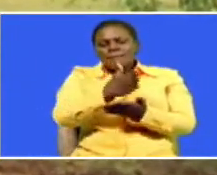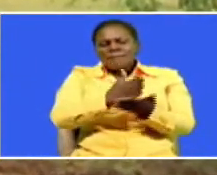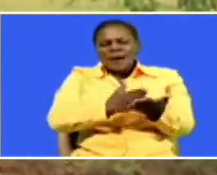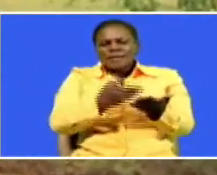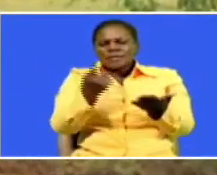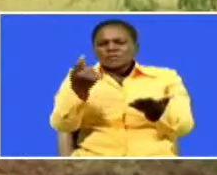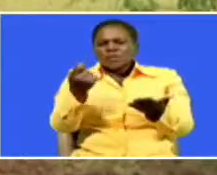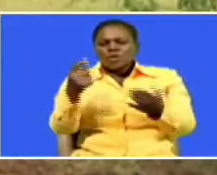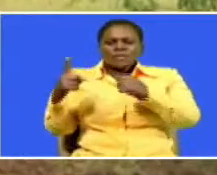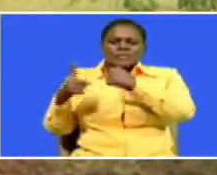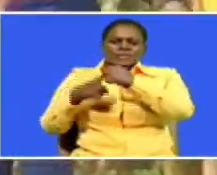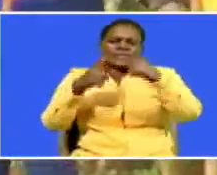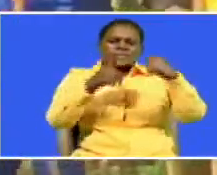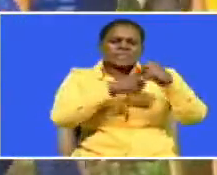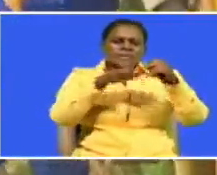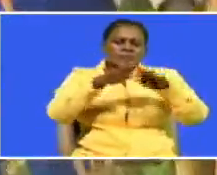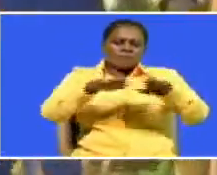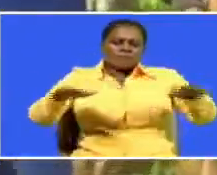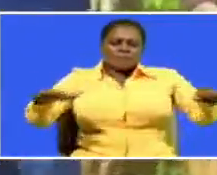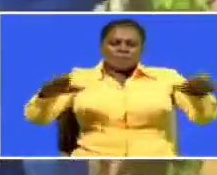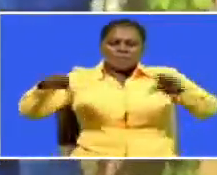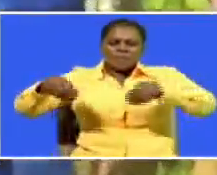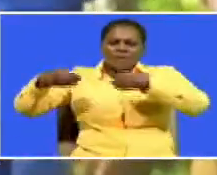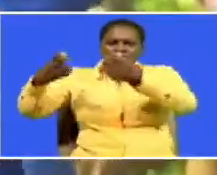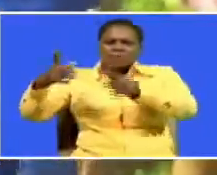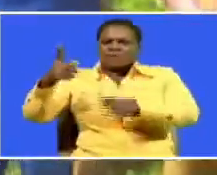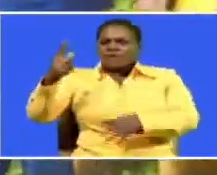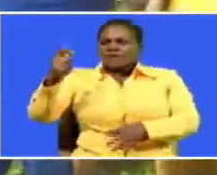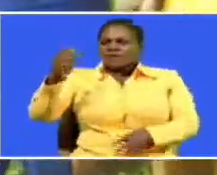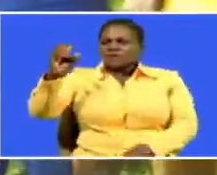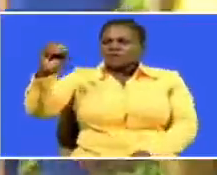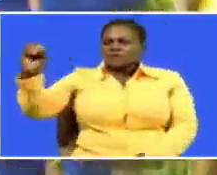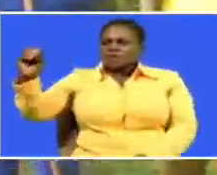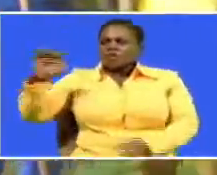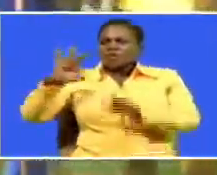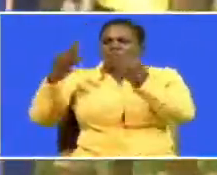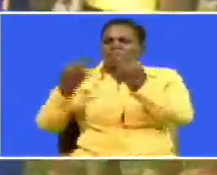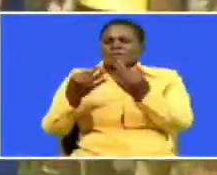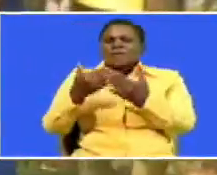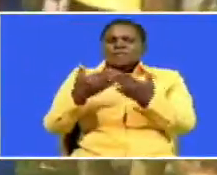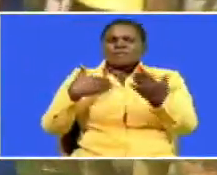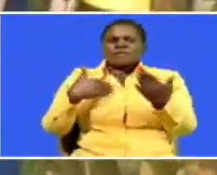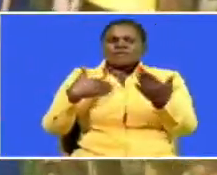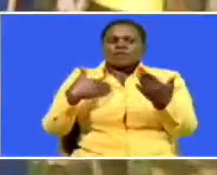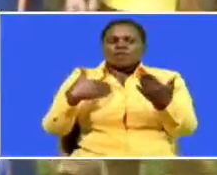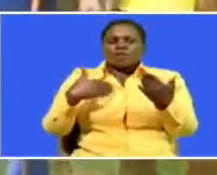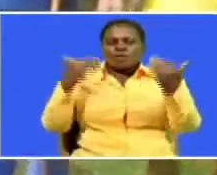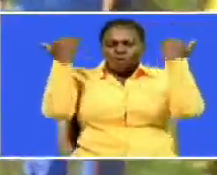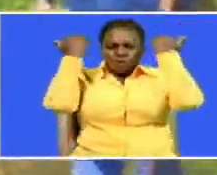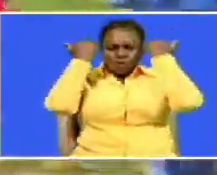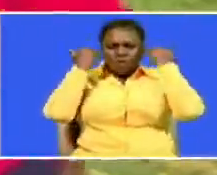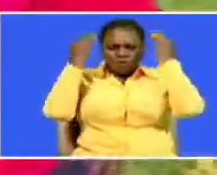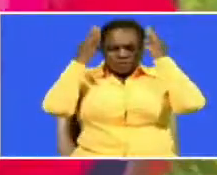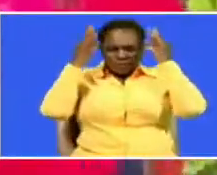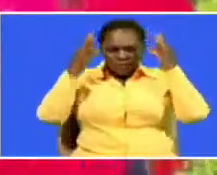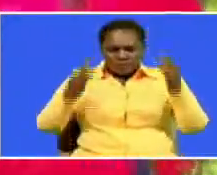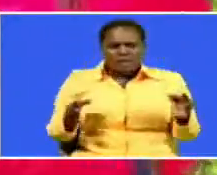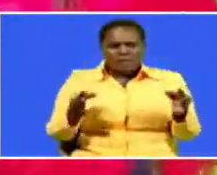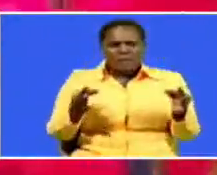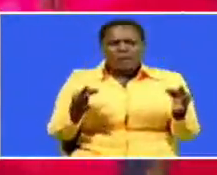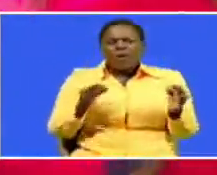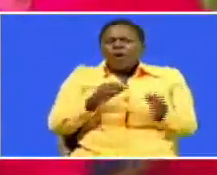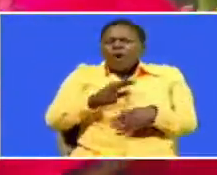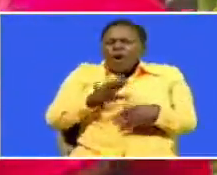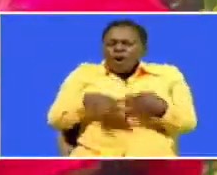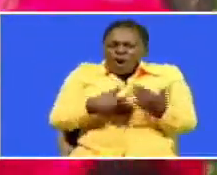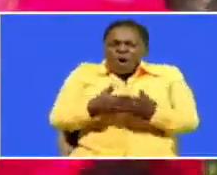portion, 66 acres, had been given to the Toe family before the Court of Appeal yesterday ruled that not even that